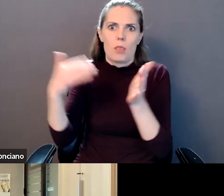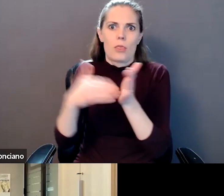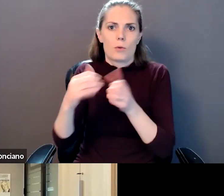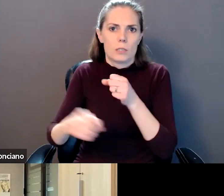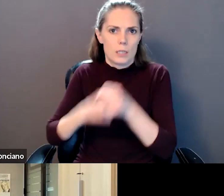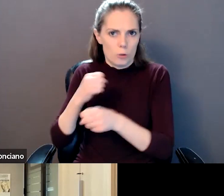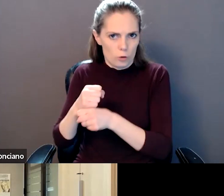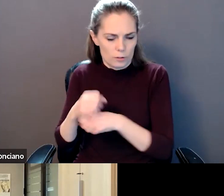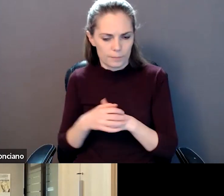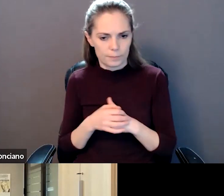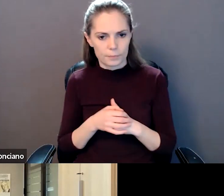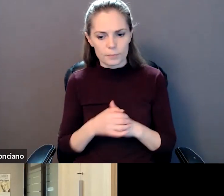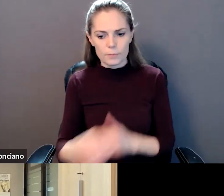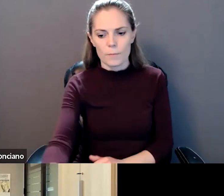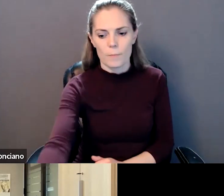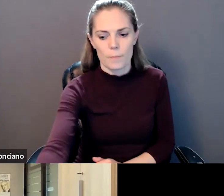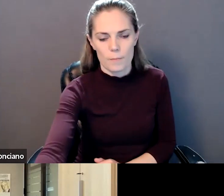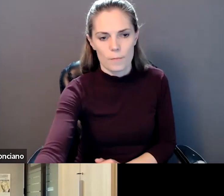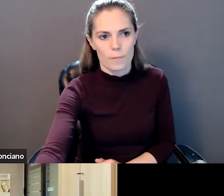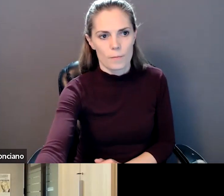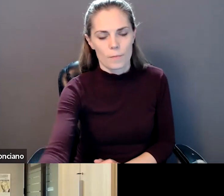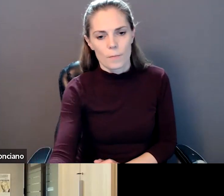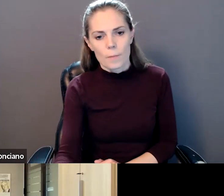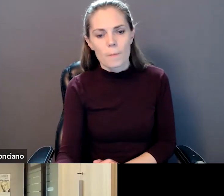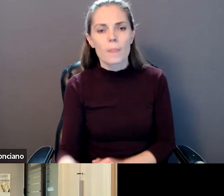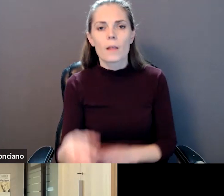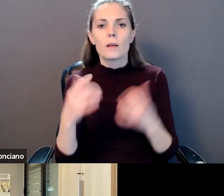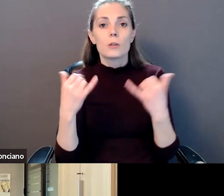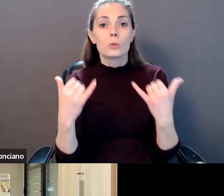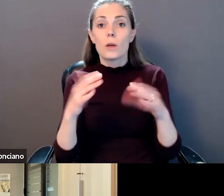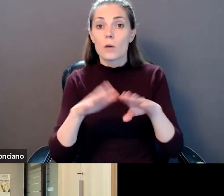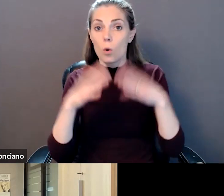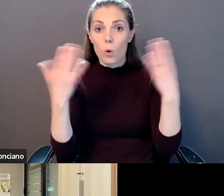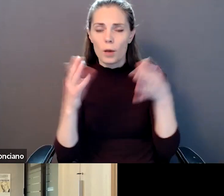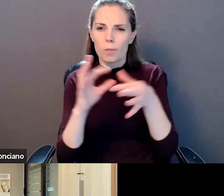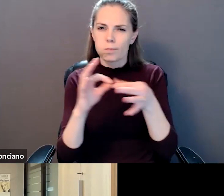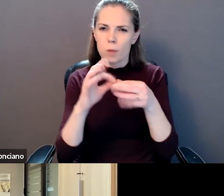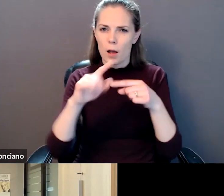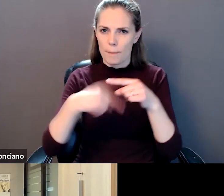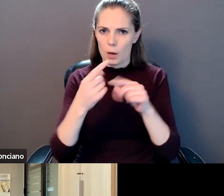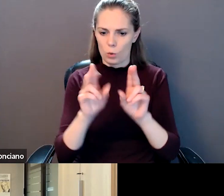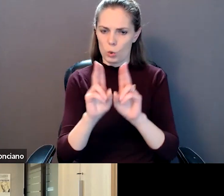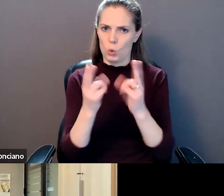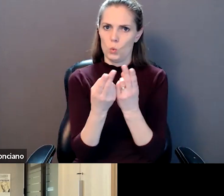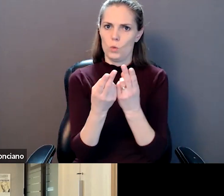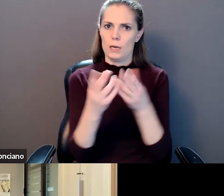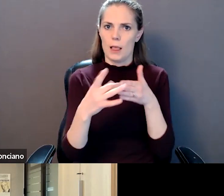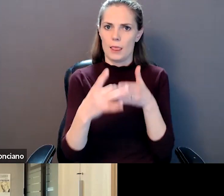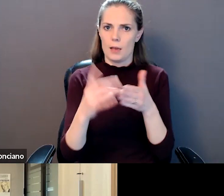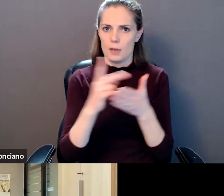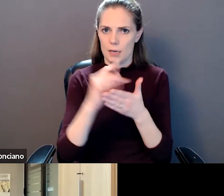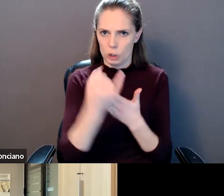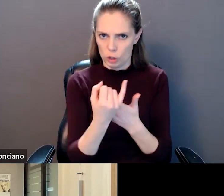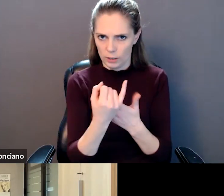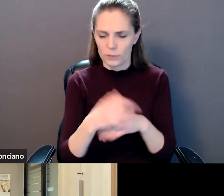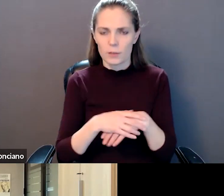start this important conversation off with focusing my remarks on union-led initiatives, and in particular, those advocated by and